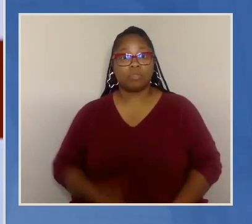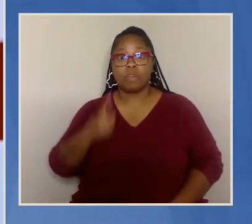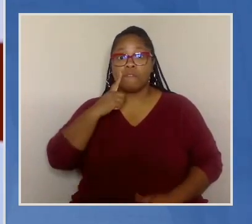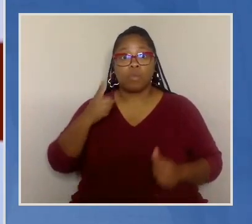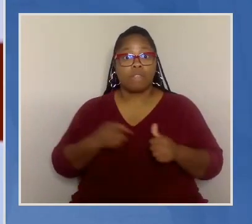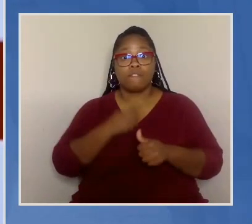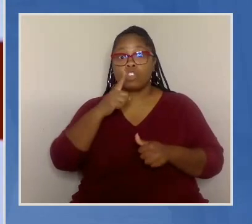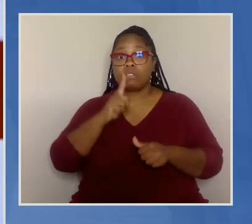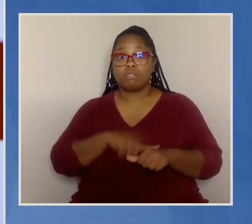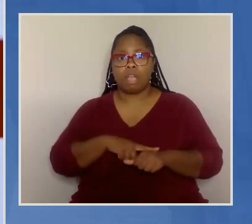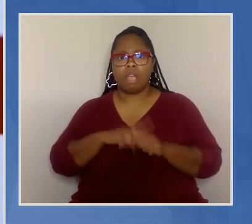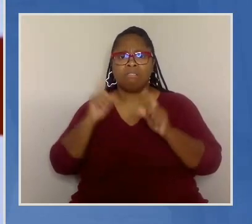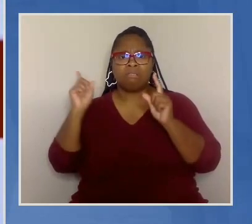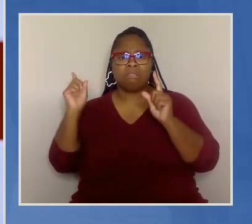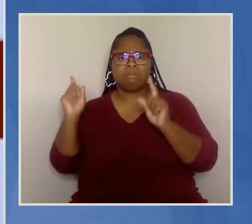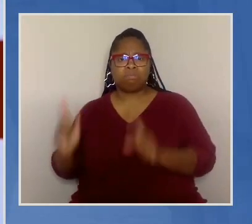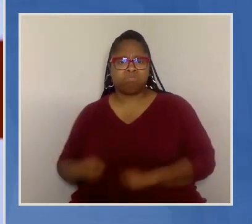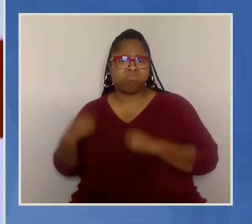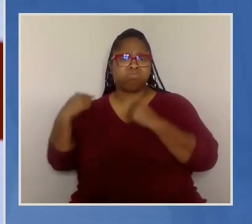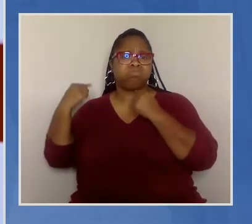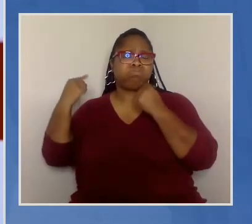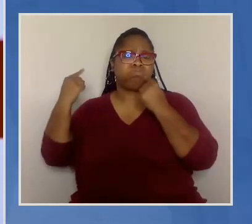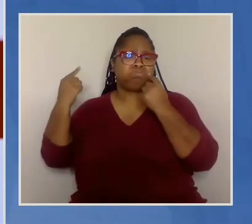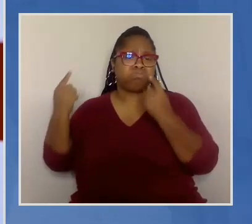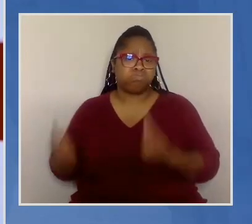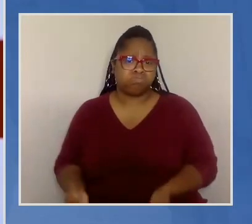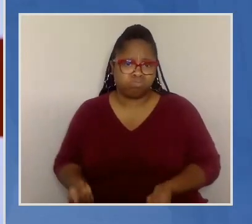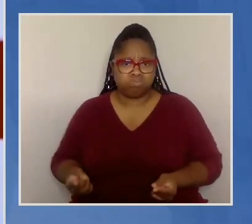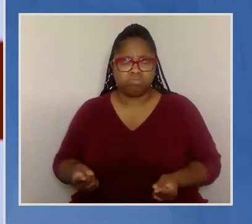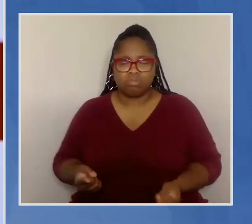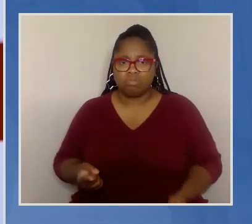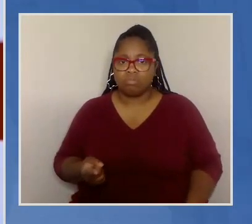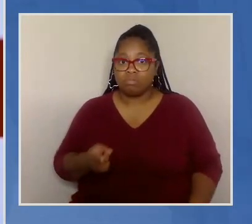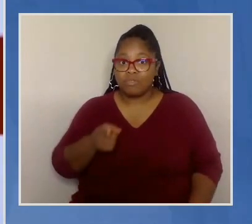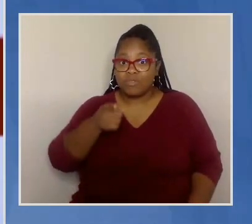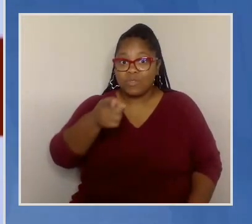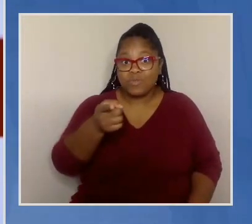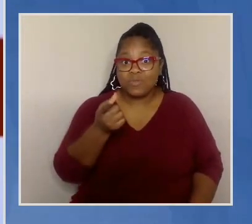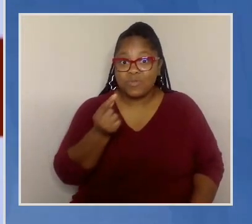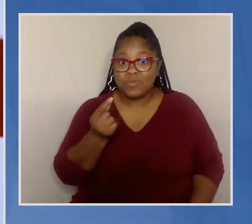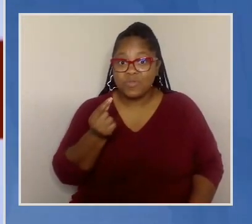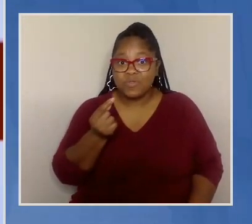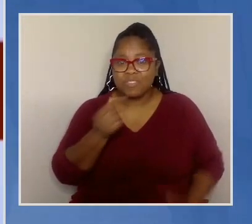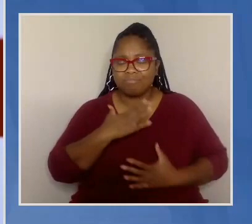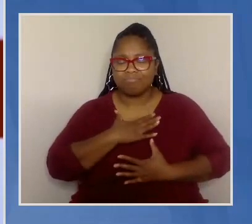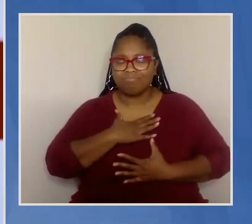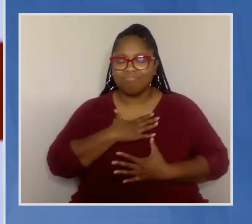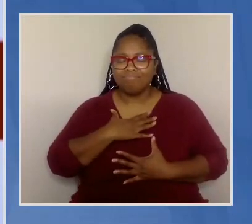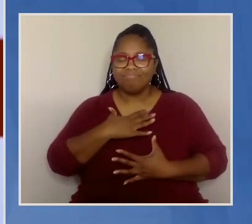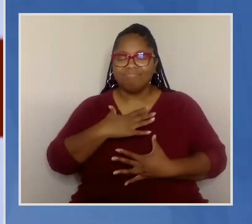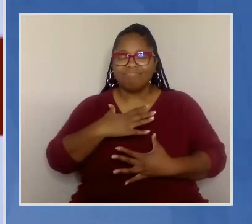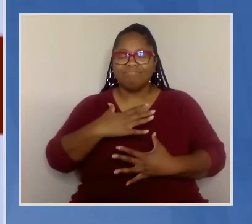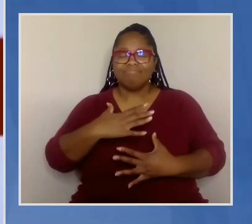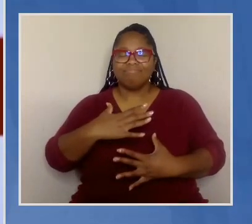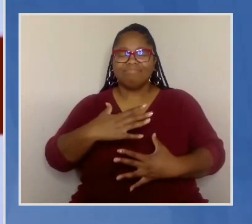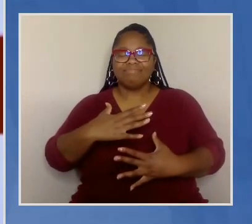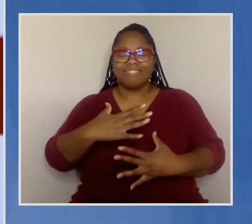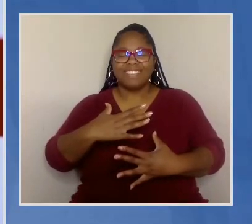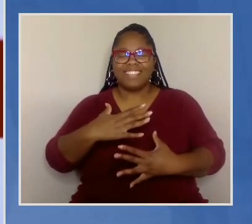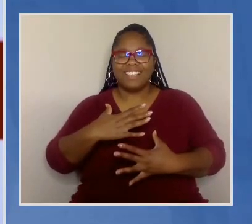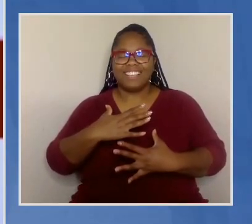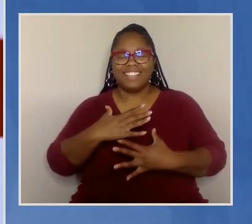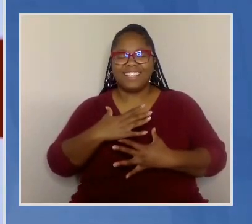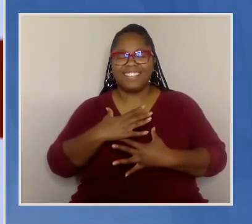And for the first time in a long time, you take a deep breath and